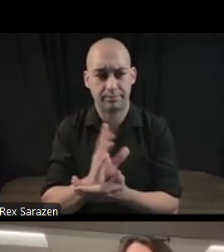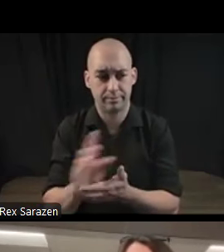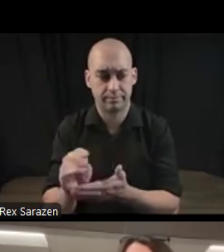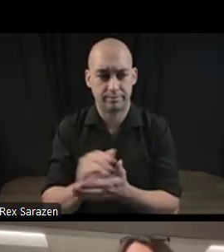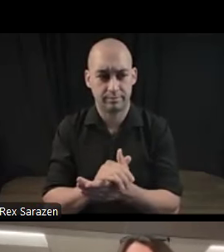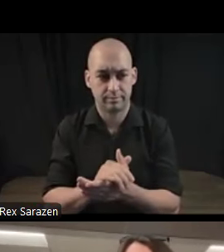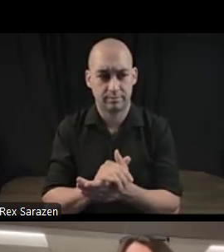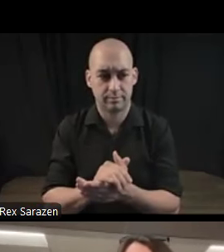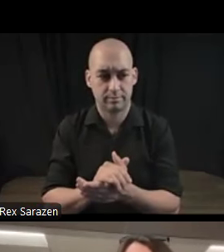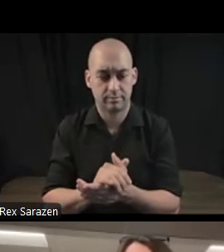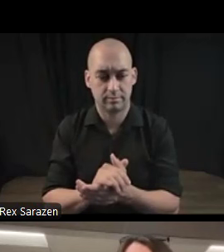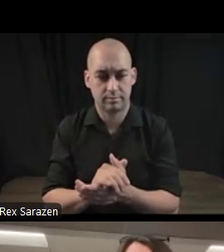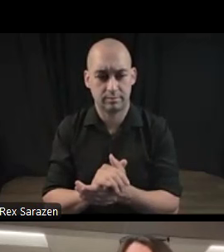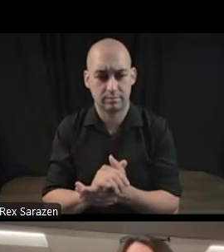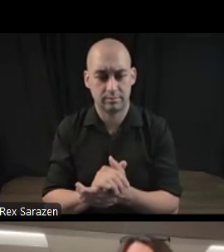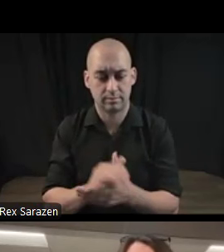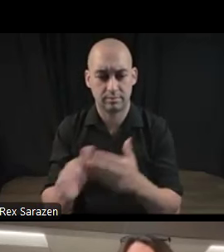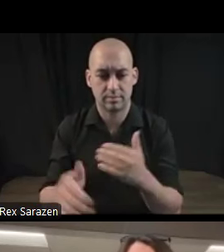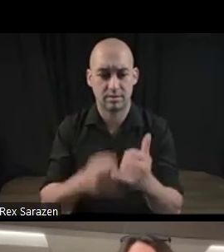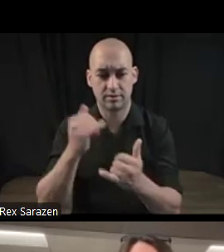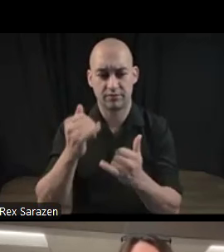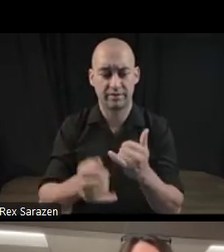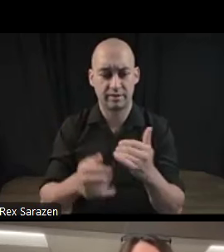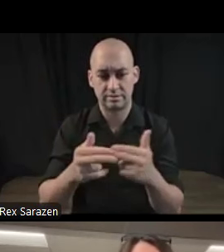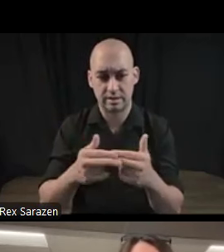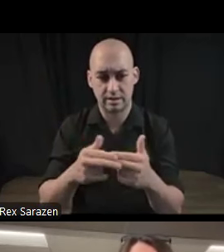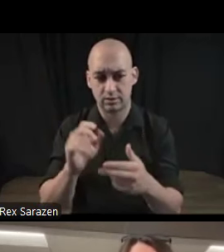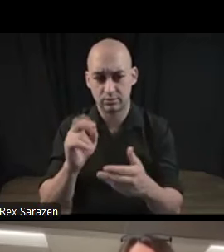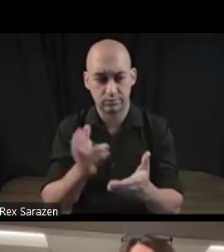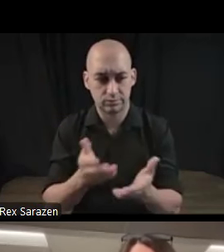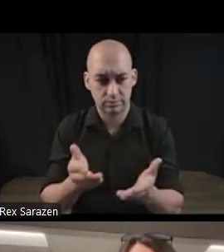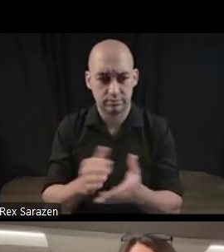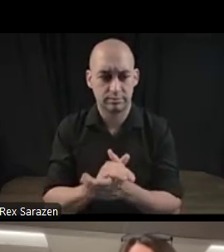Final slide or? Let me tell Lindsay to put up the slide.